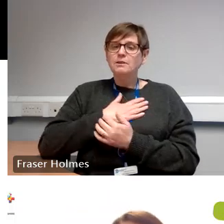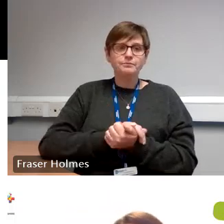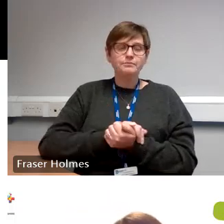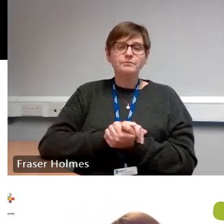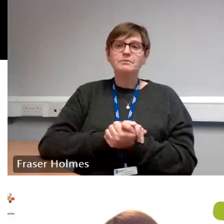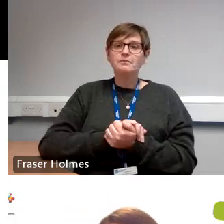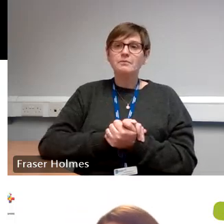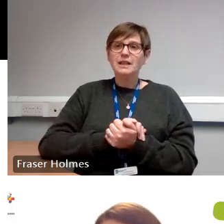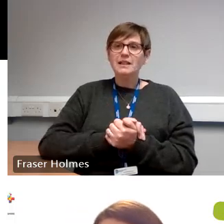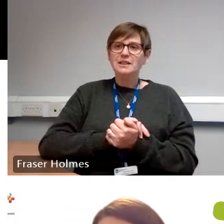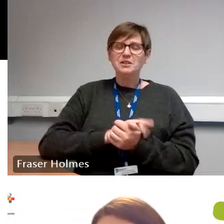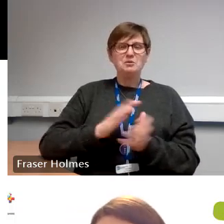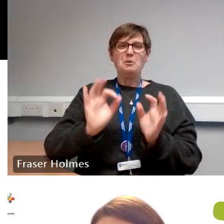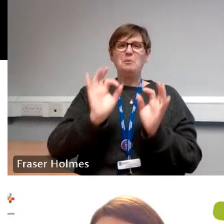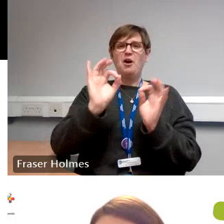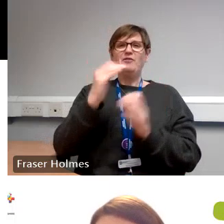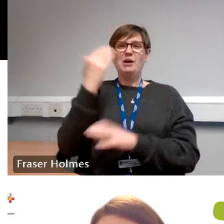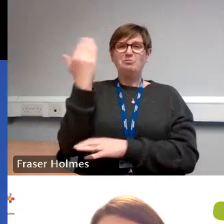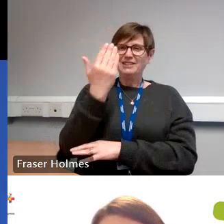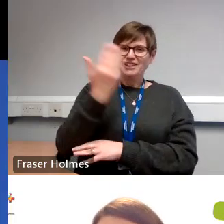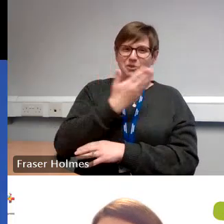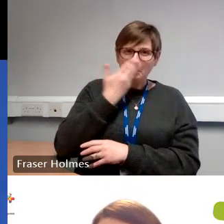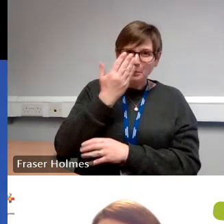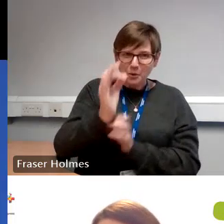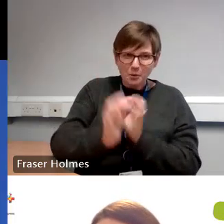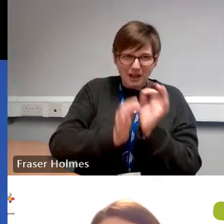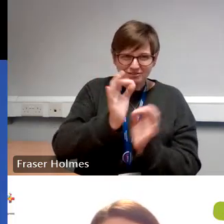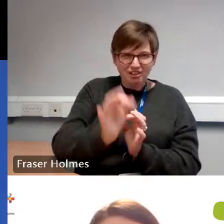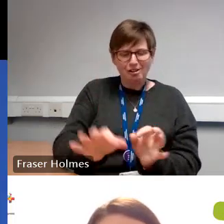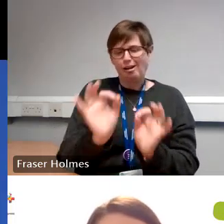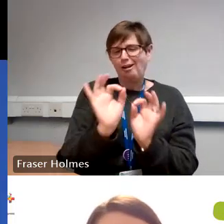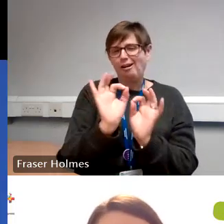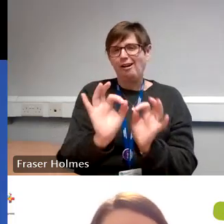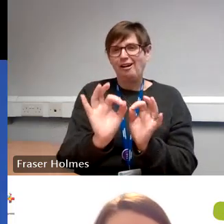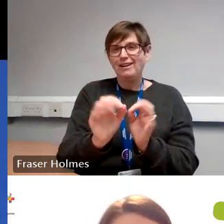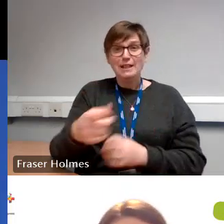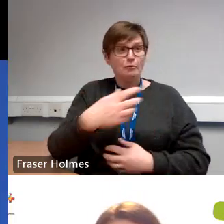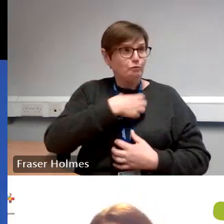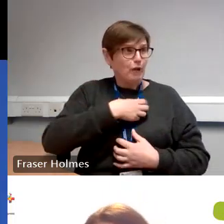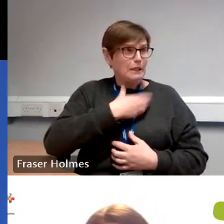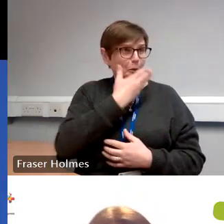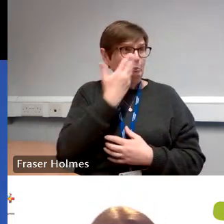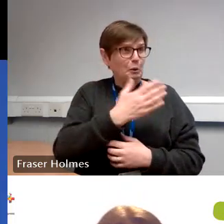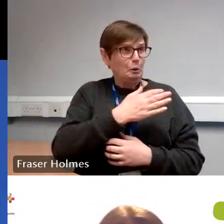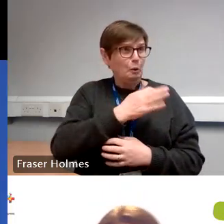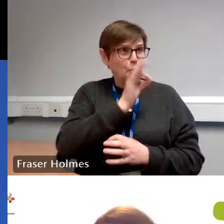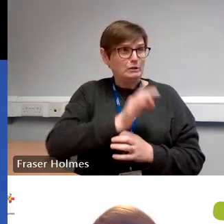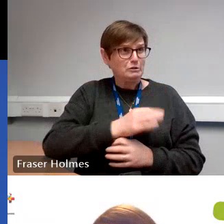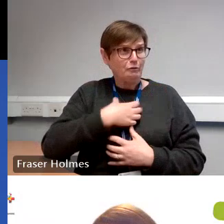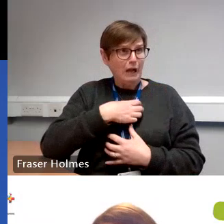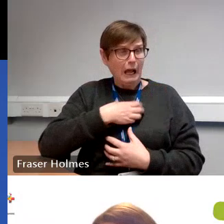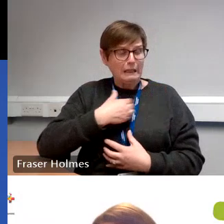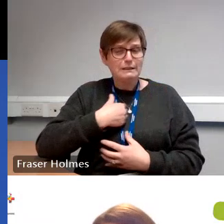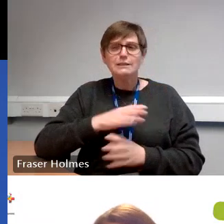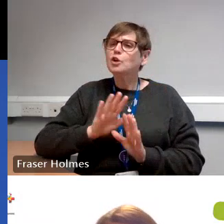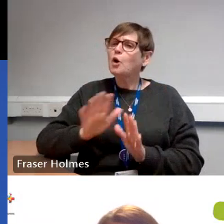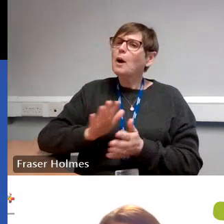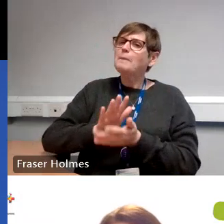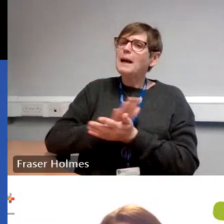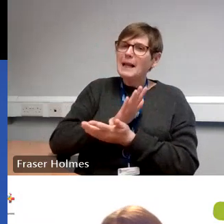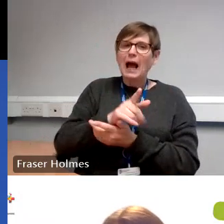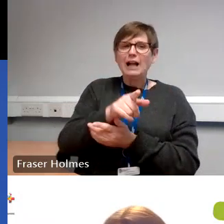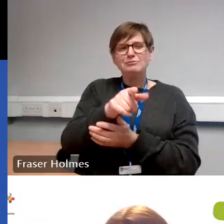The sign of a good presentation when there's not too many questions afterwards. I'm frightened there's no questions. Yeah, I'm glad we got to ask this